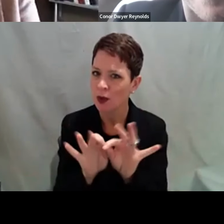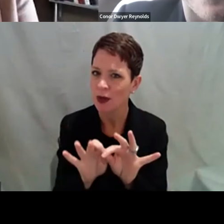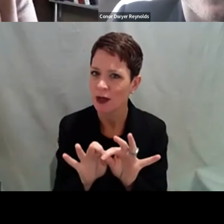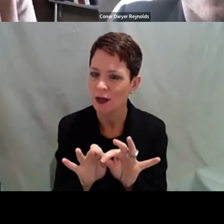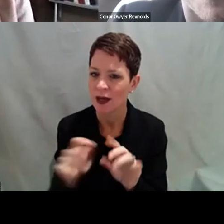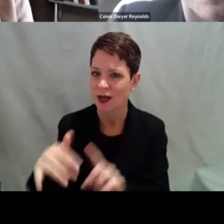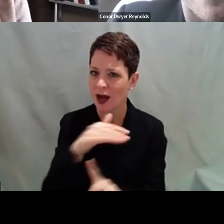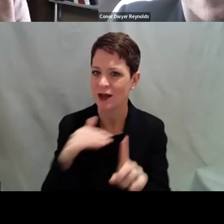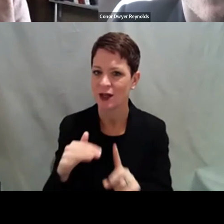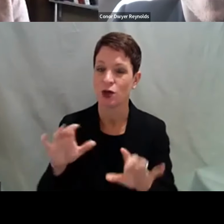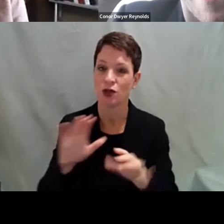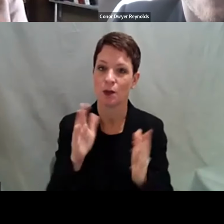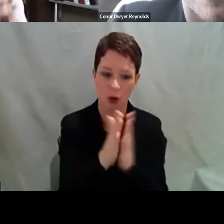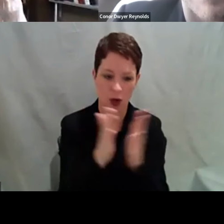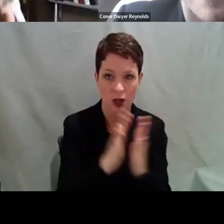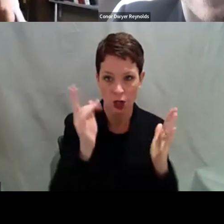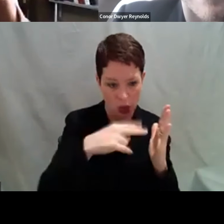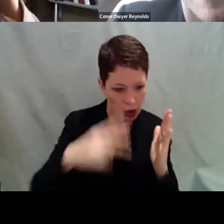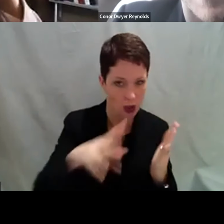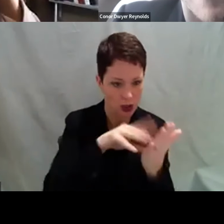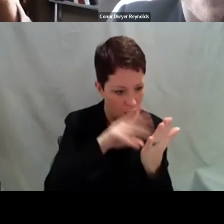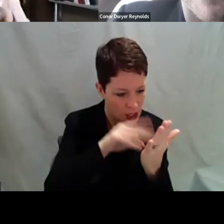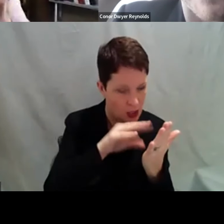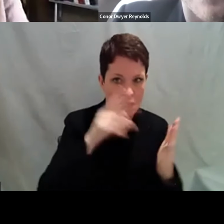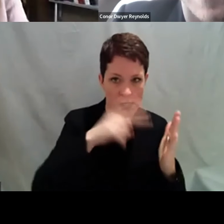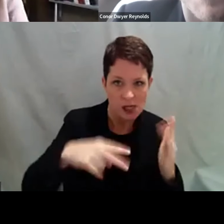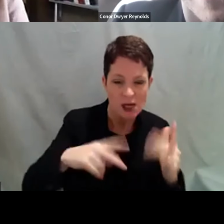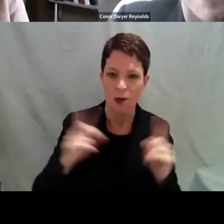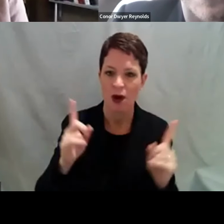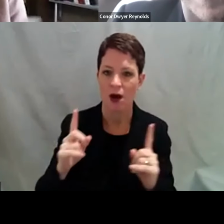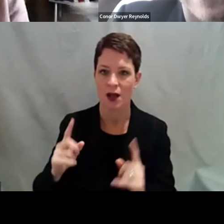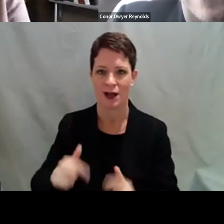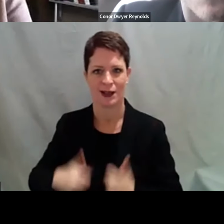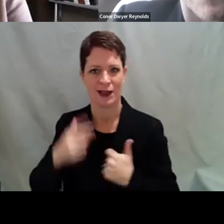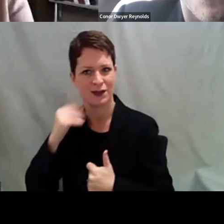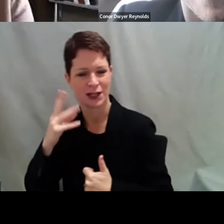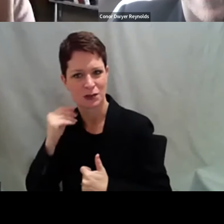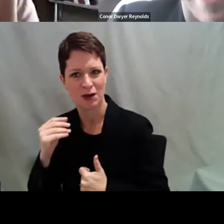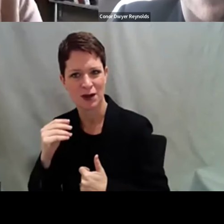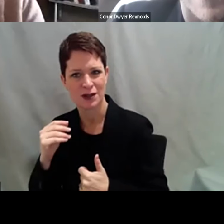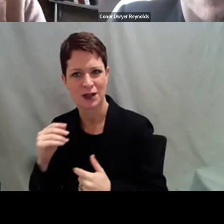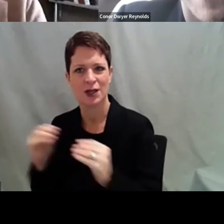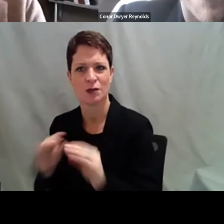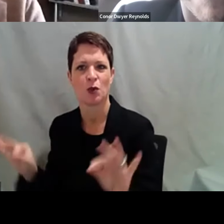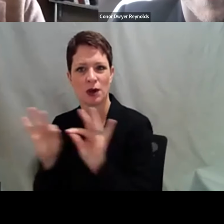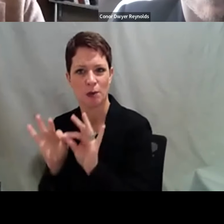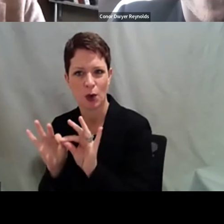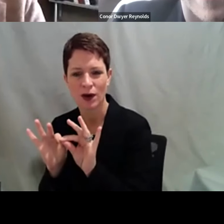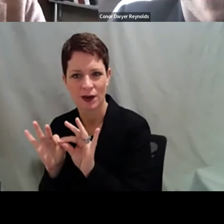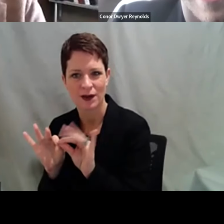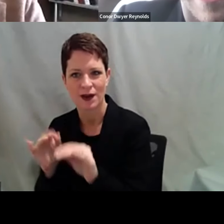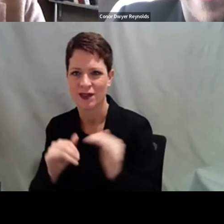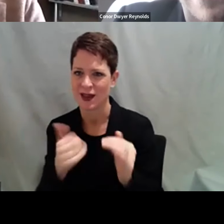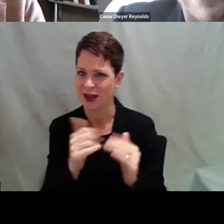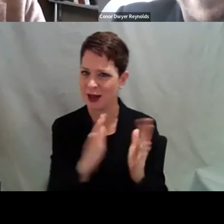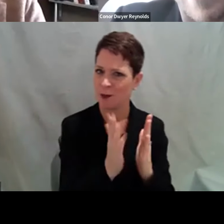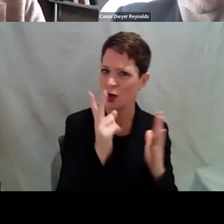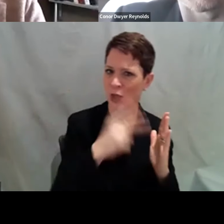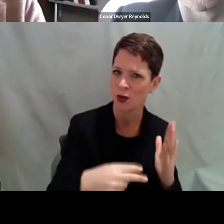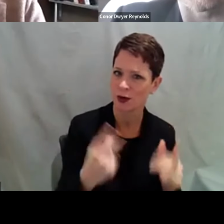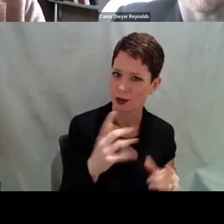do all of the book learning you want, but a drop of lived experience of policing is worth more than an ounce of, book learning, right?